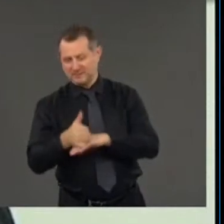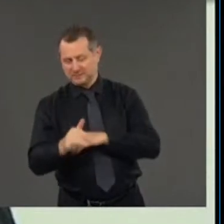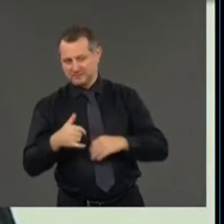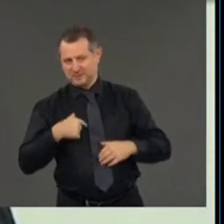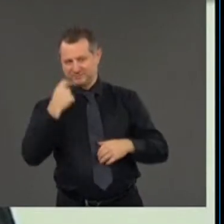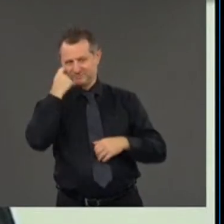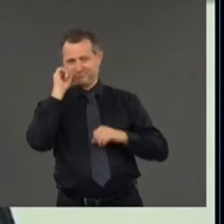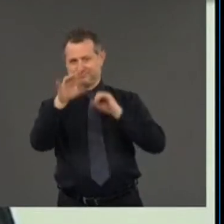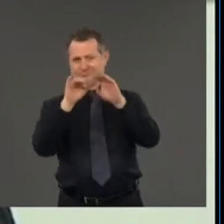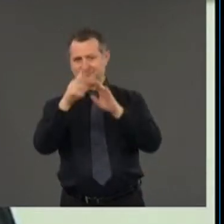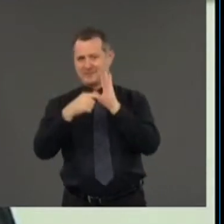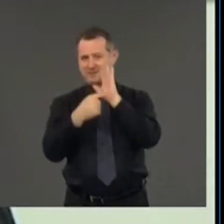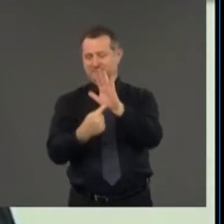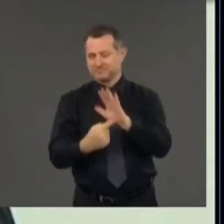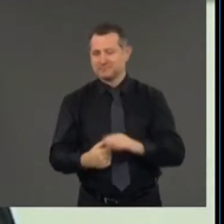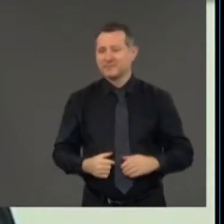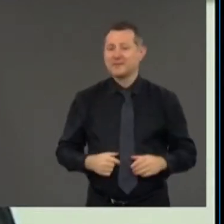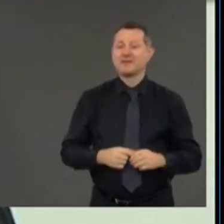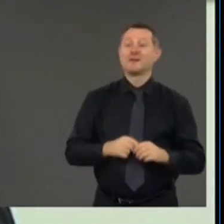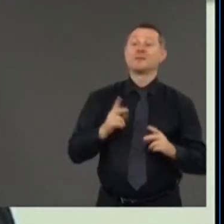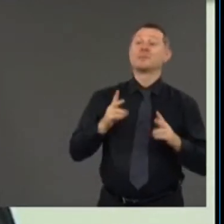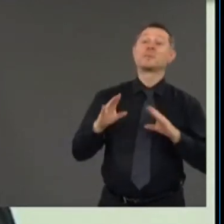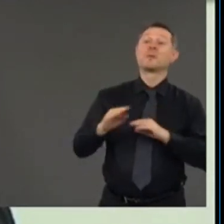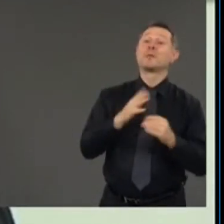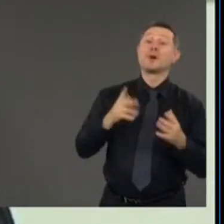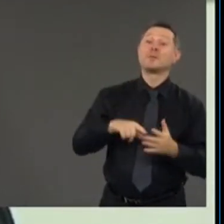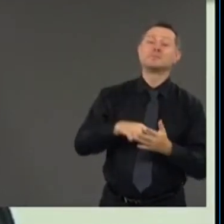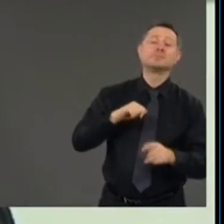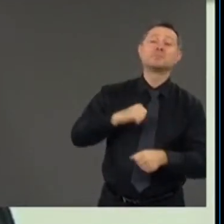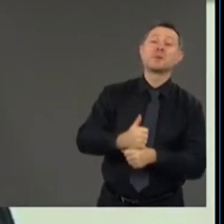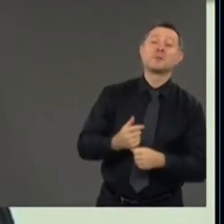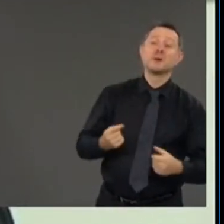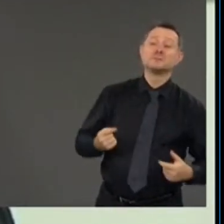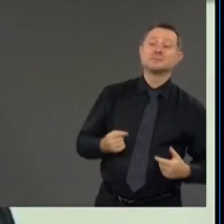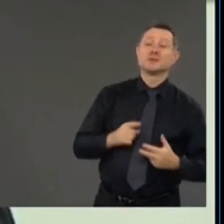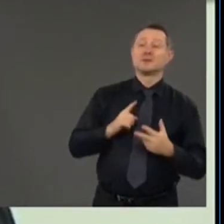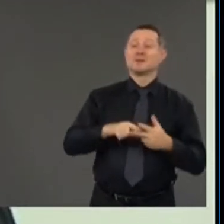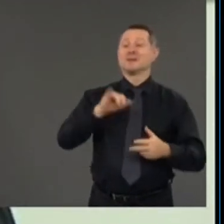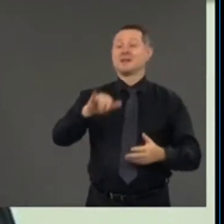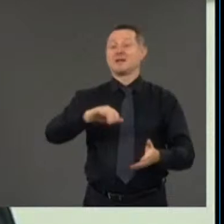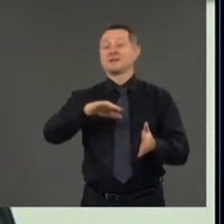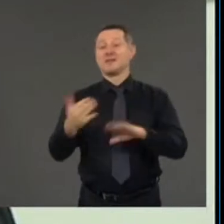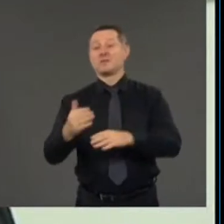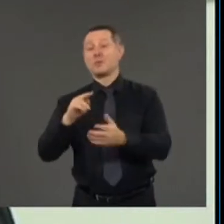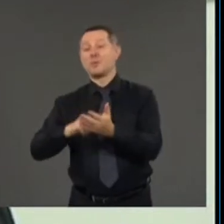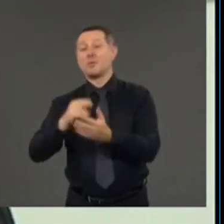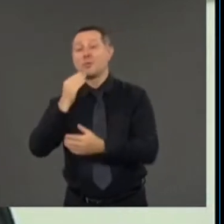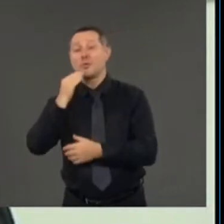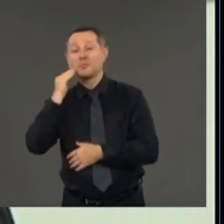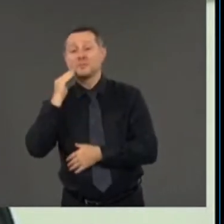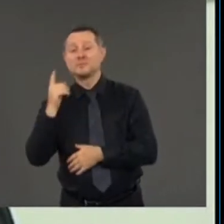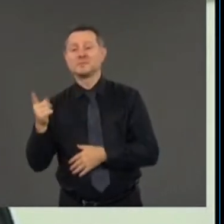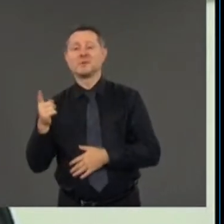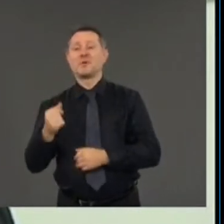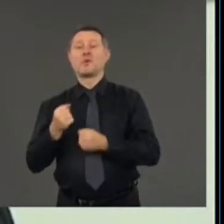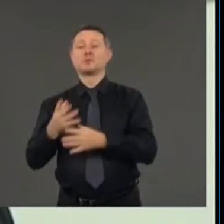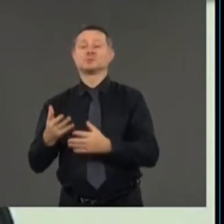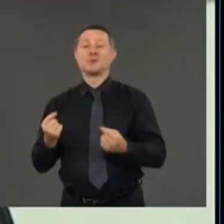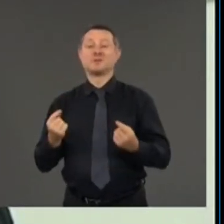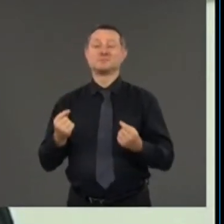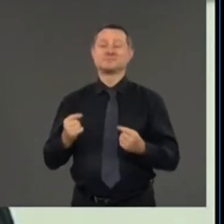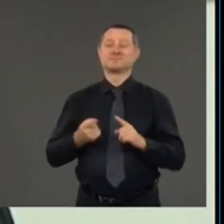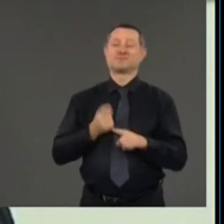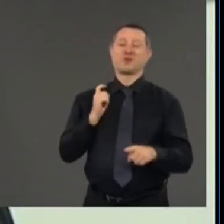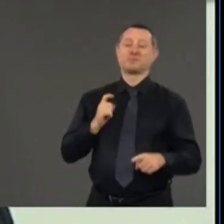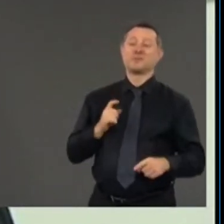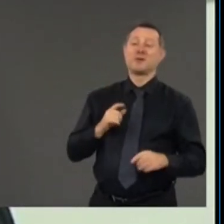data, the narrative is that nursing home fatalities were associated with admission policies to nursing